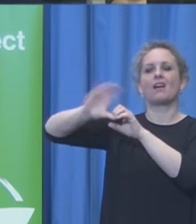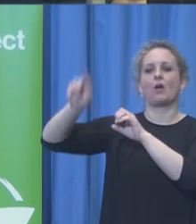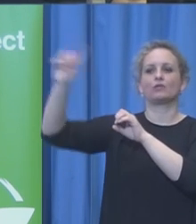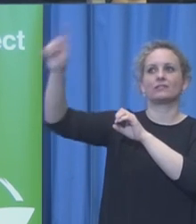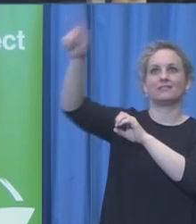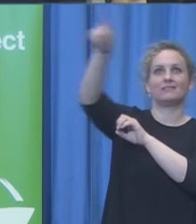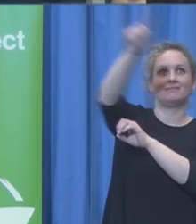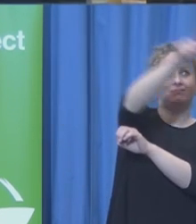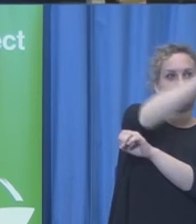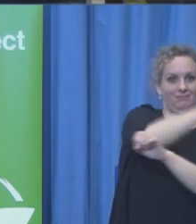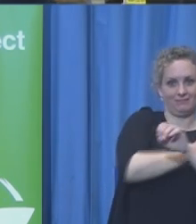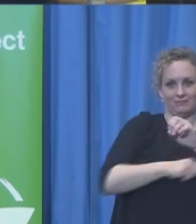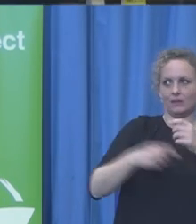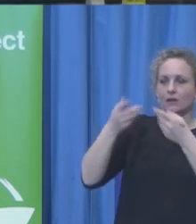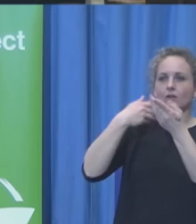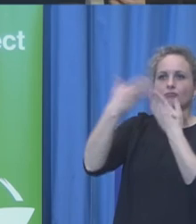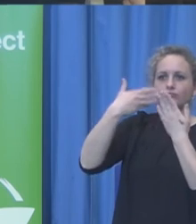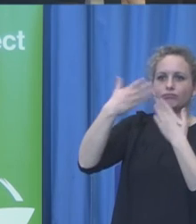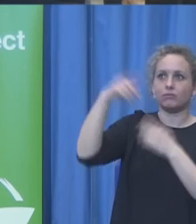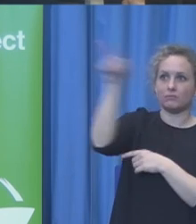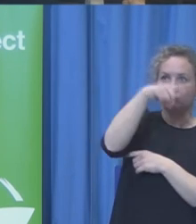follow the process in detail, because there will be